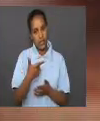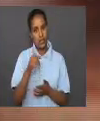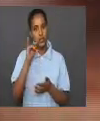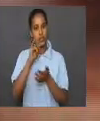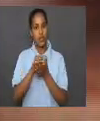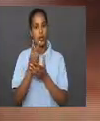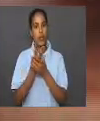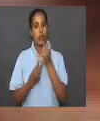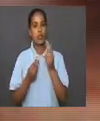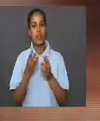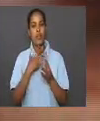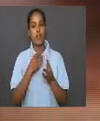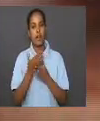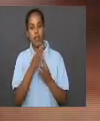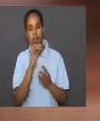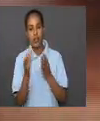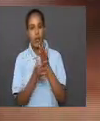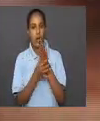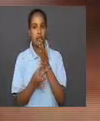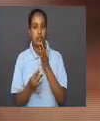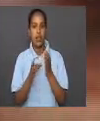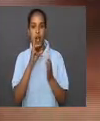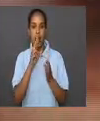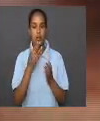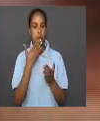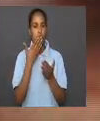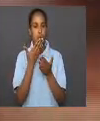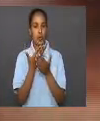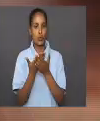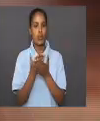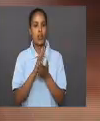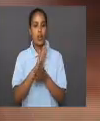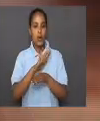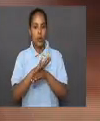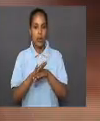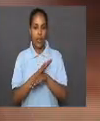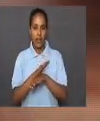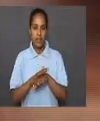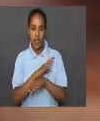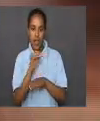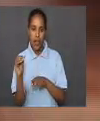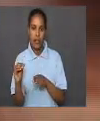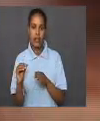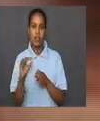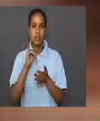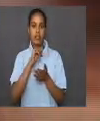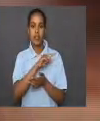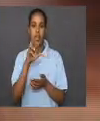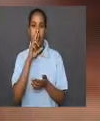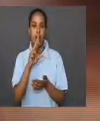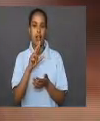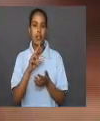that both fats and oils are good lubricants and that they